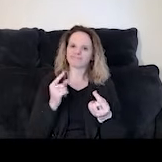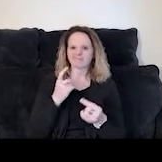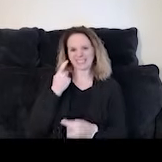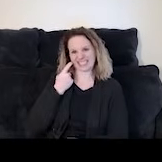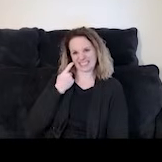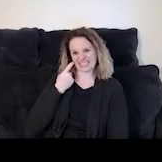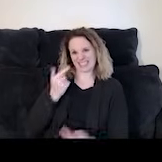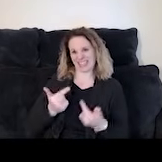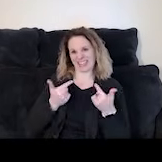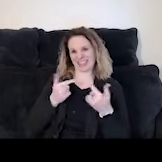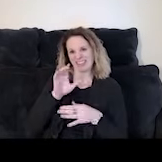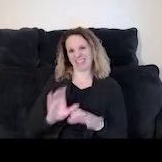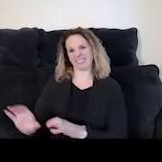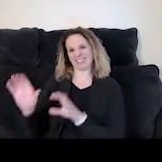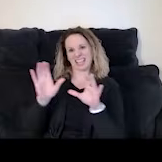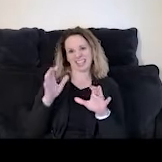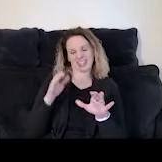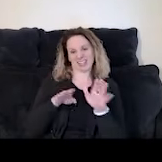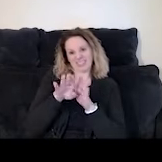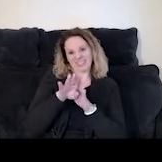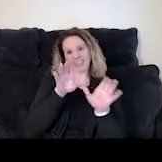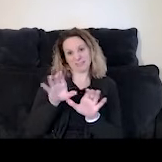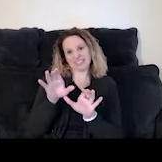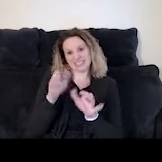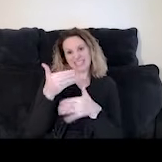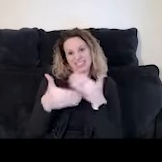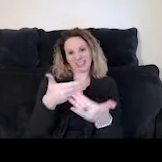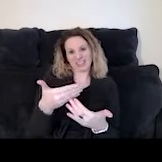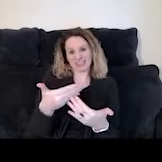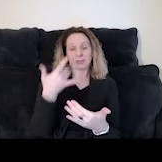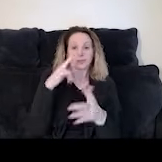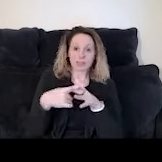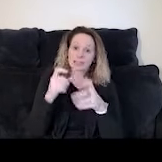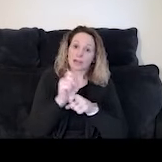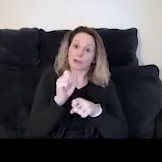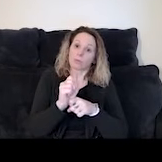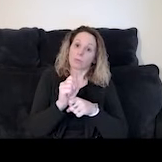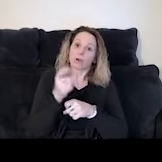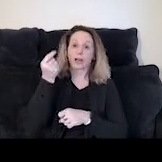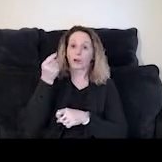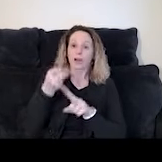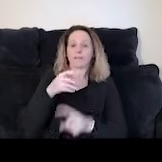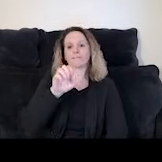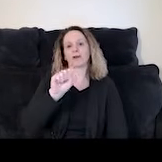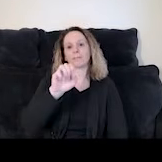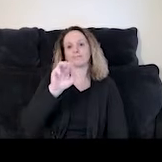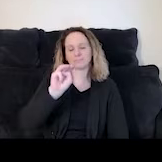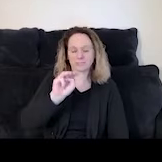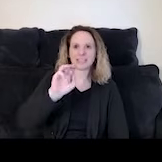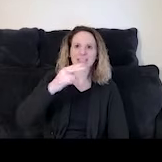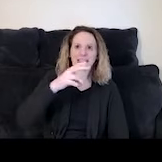life cycle and the developmental cycle. We started this work, as I said, with the Engage grants from SAMHSA in